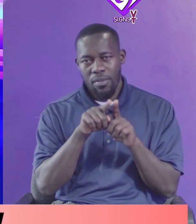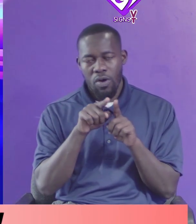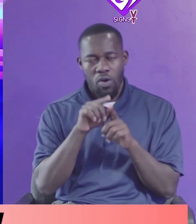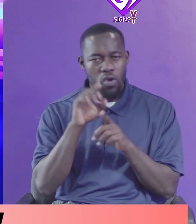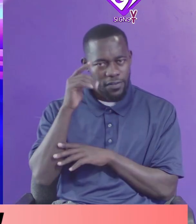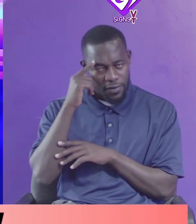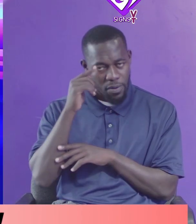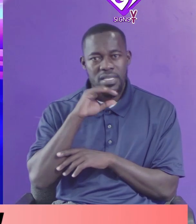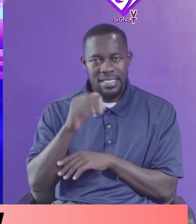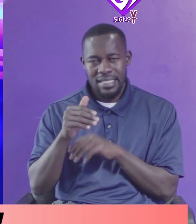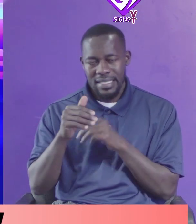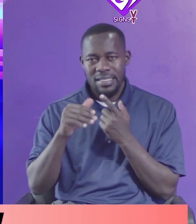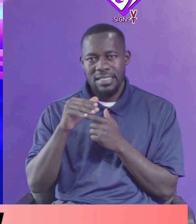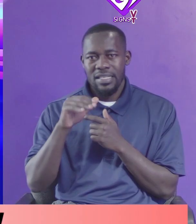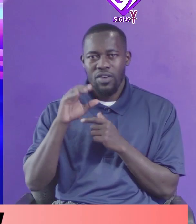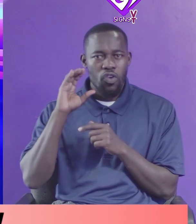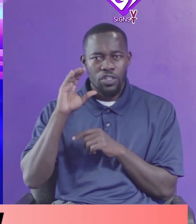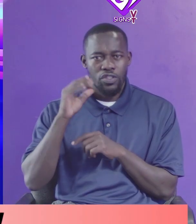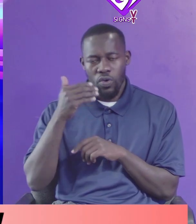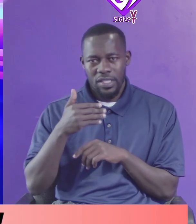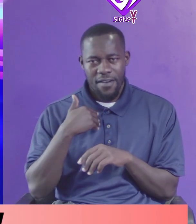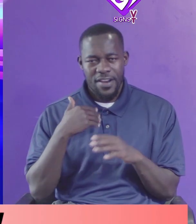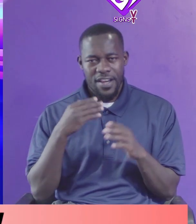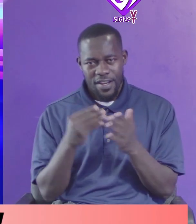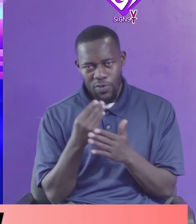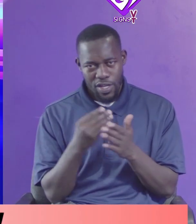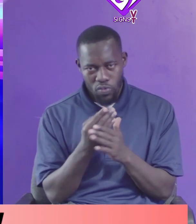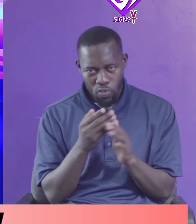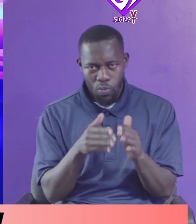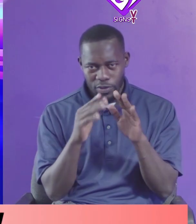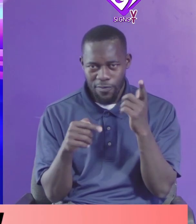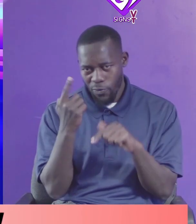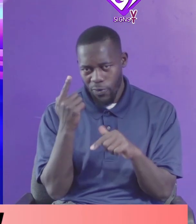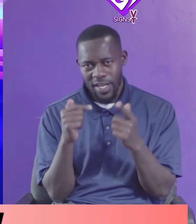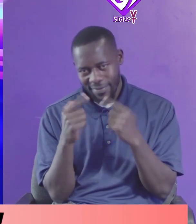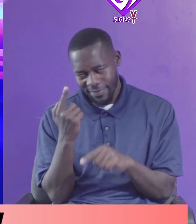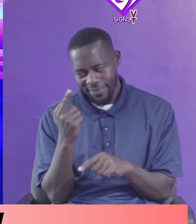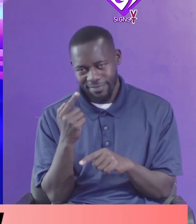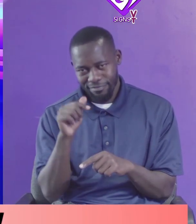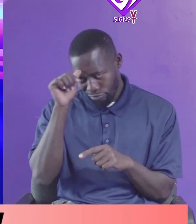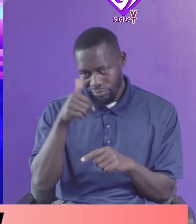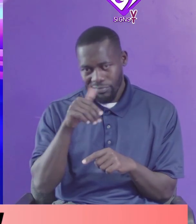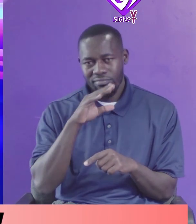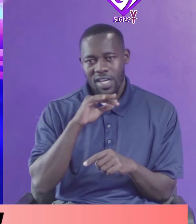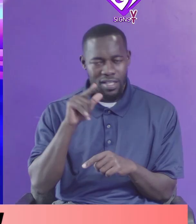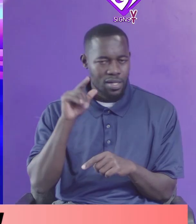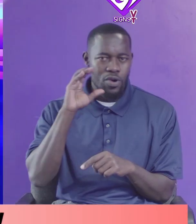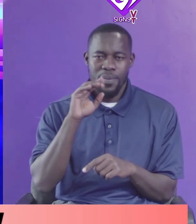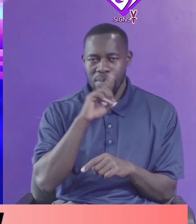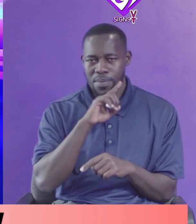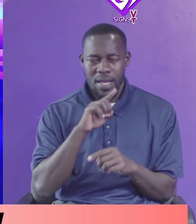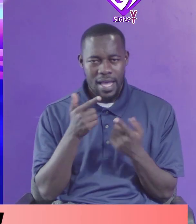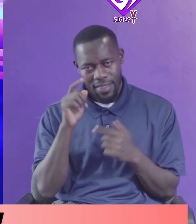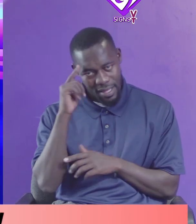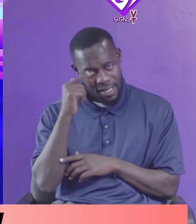every season Pep comes up with some kind of a new tactics. Yes. Not the same tactics as for the last season, because I also think like for the Premier League